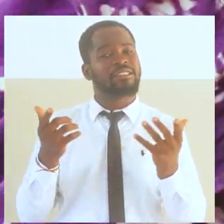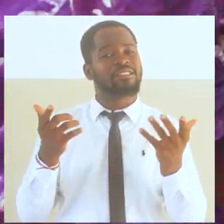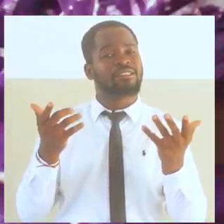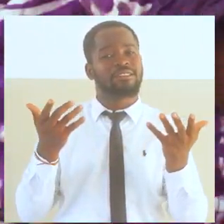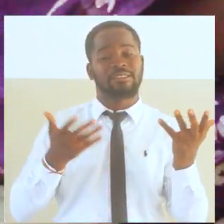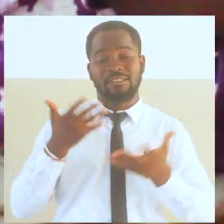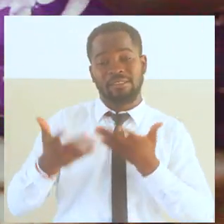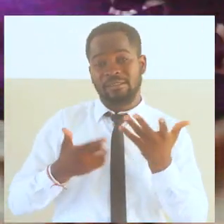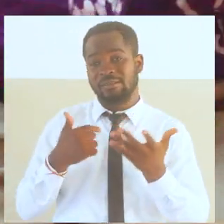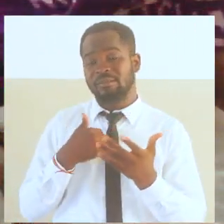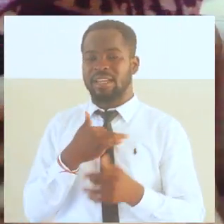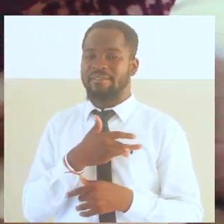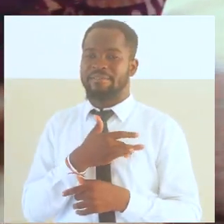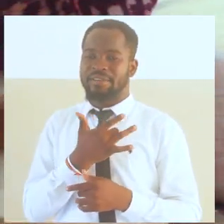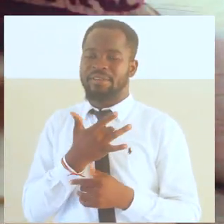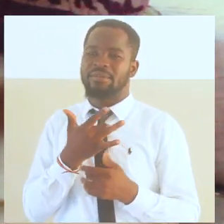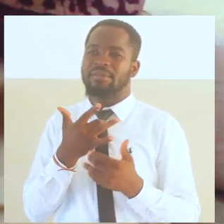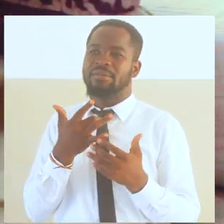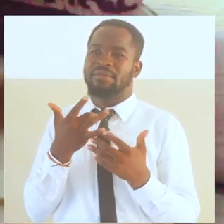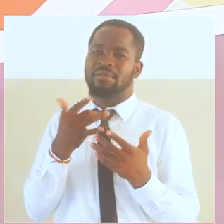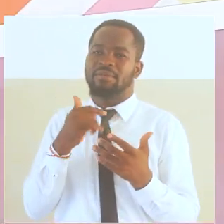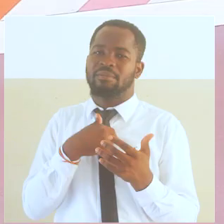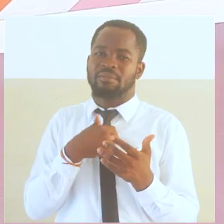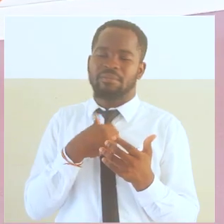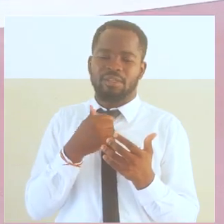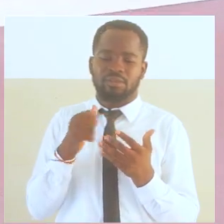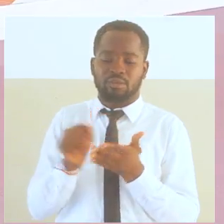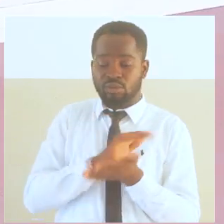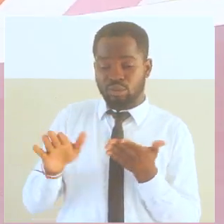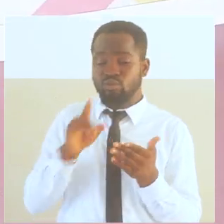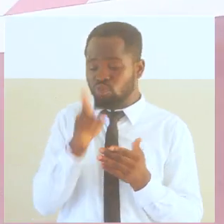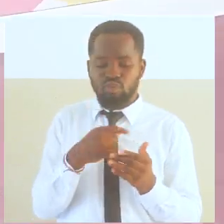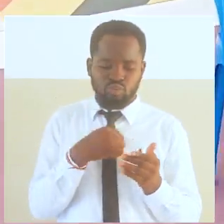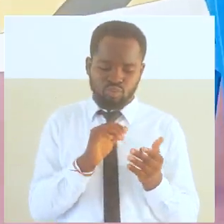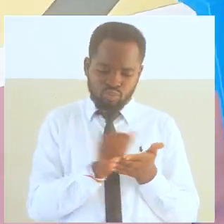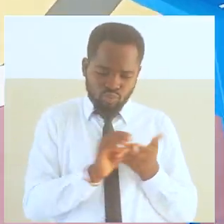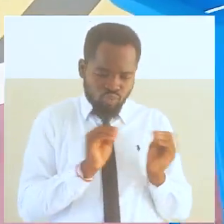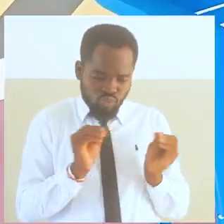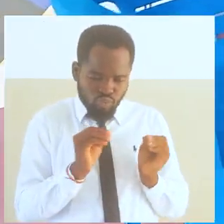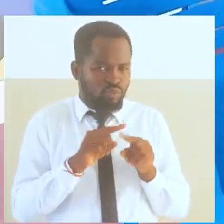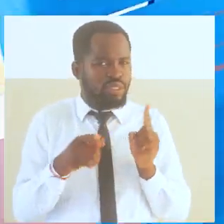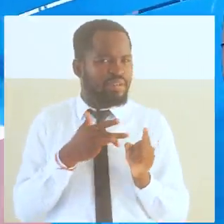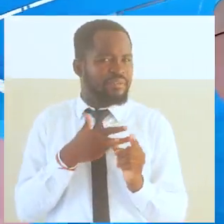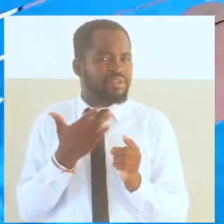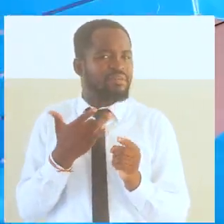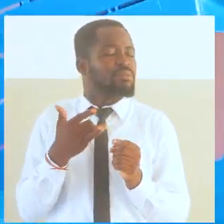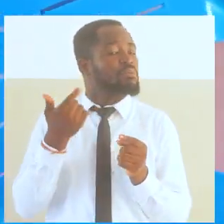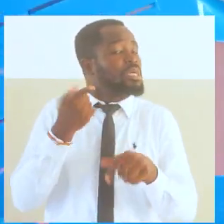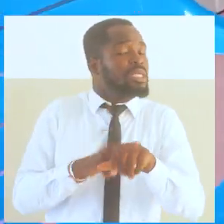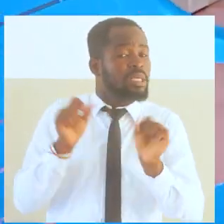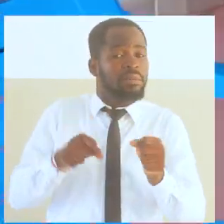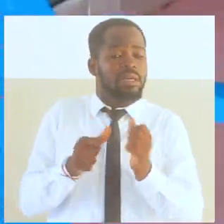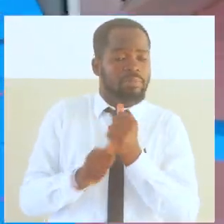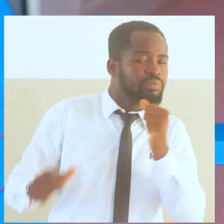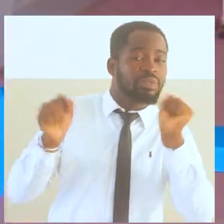age 15. While some of them die due to complications or inability of their parents to afford the cost of managing